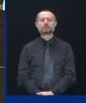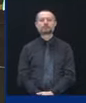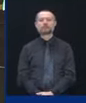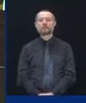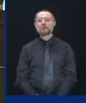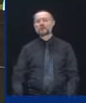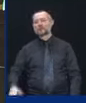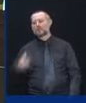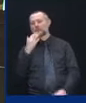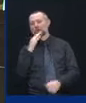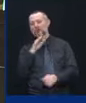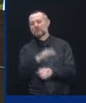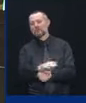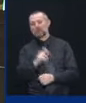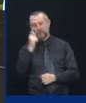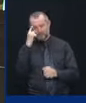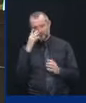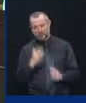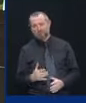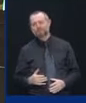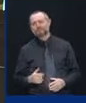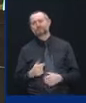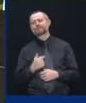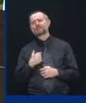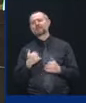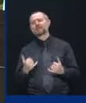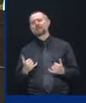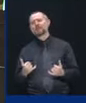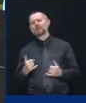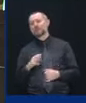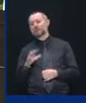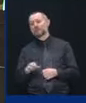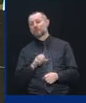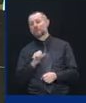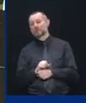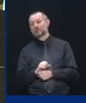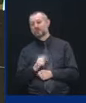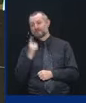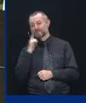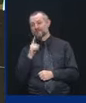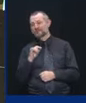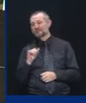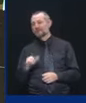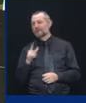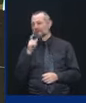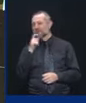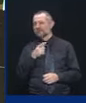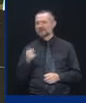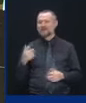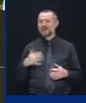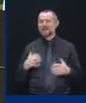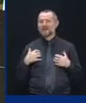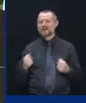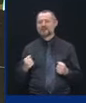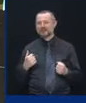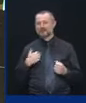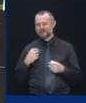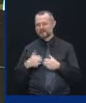afternoon, Governor. So with regard to making appointments for the comorbidities, if I understand